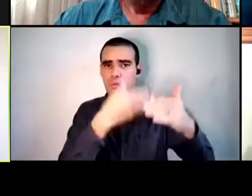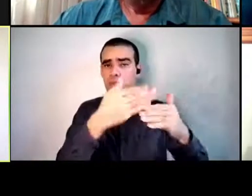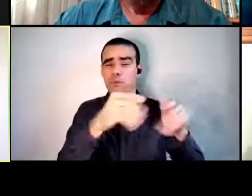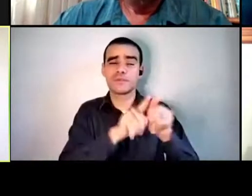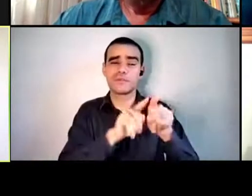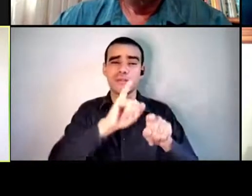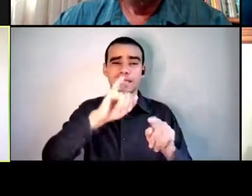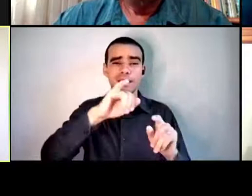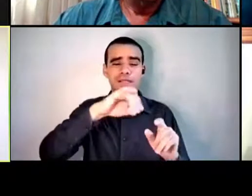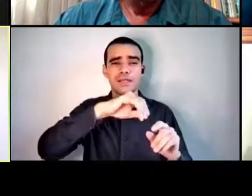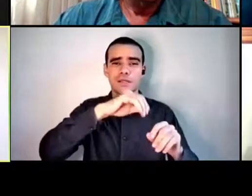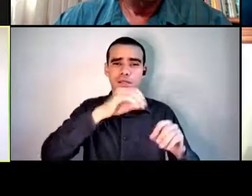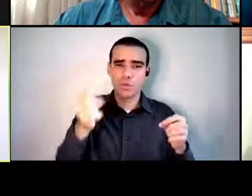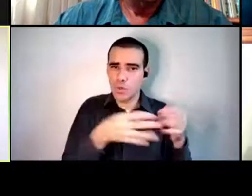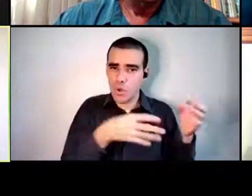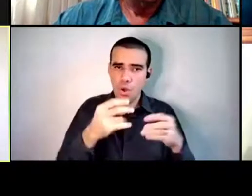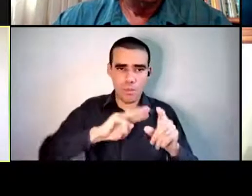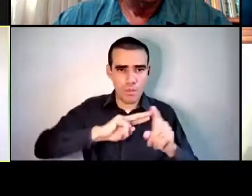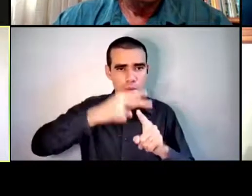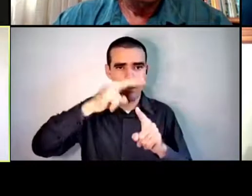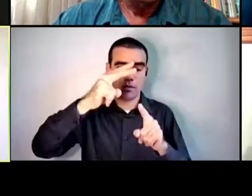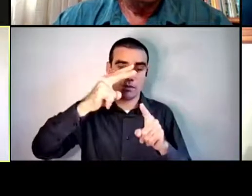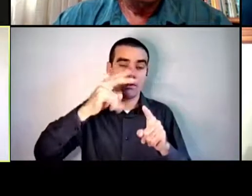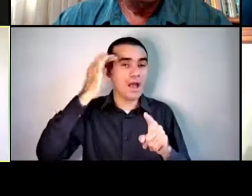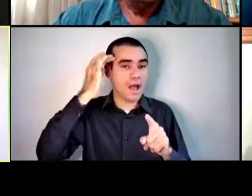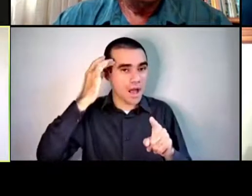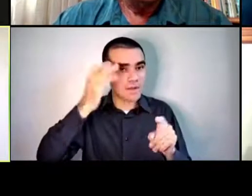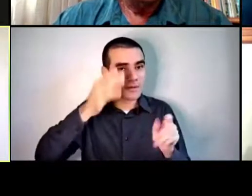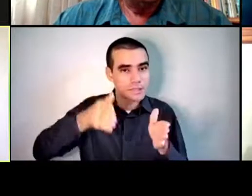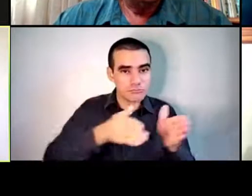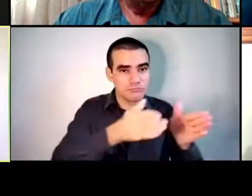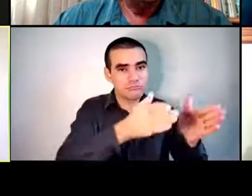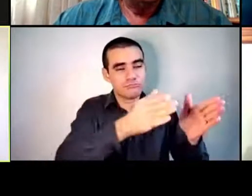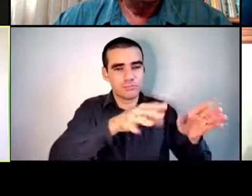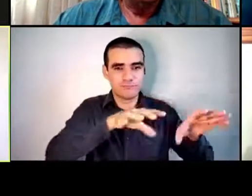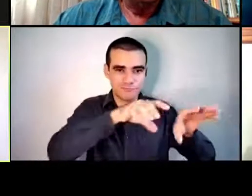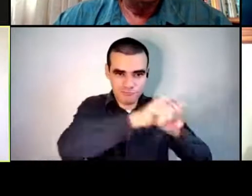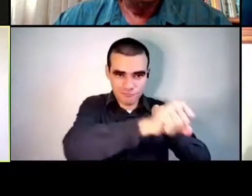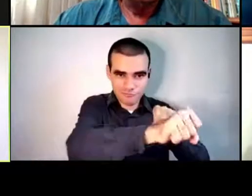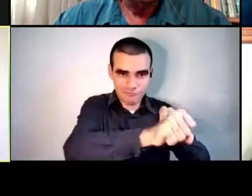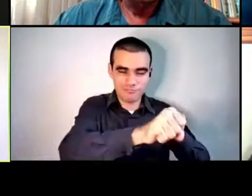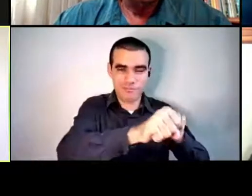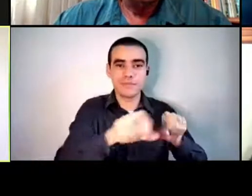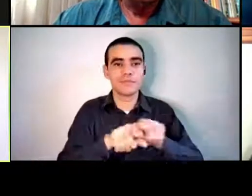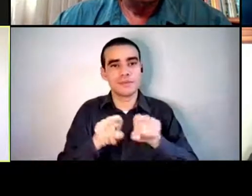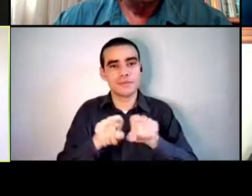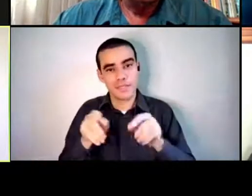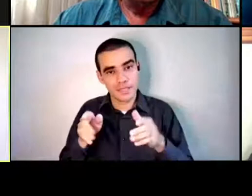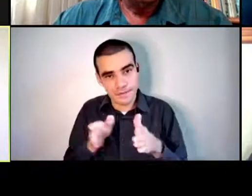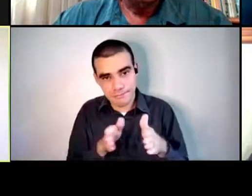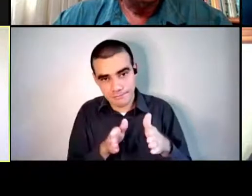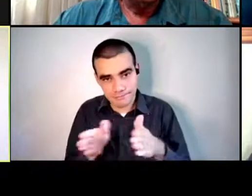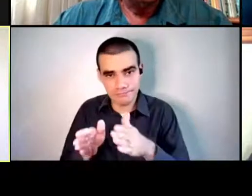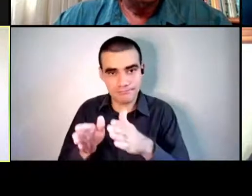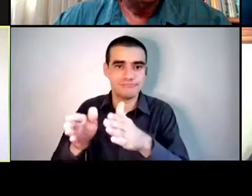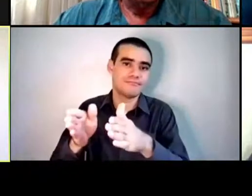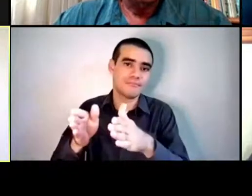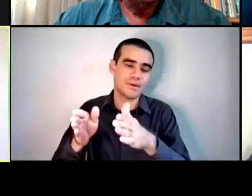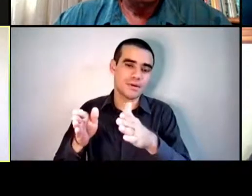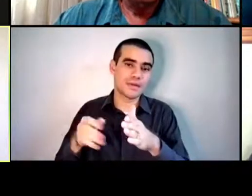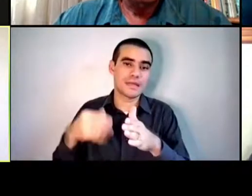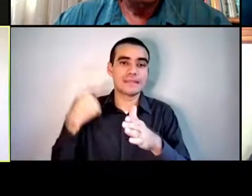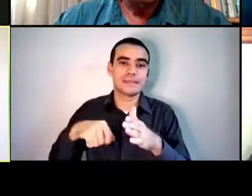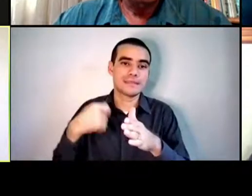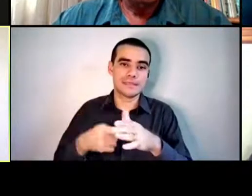issue? We have these two paths. We have to invest in formation, but I think, and through